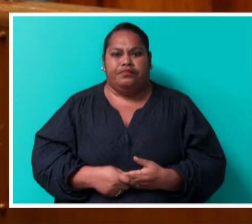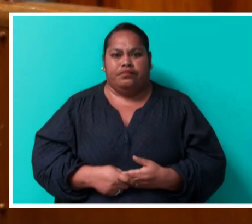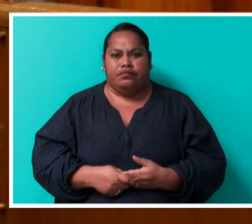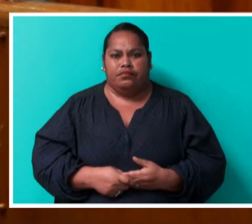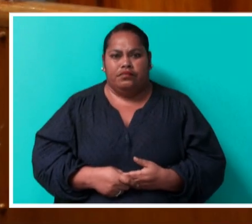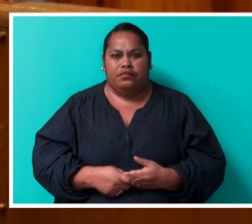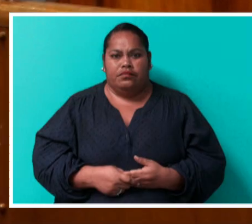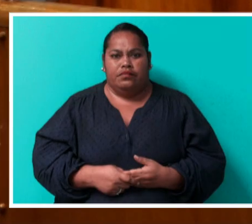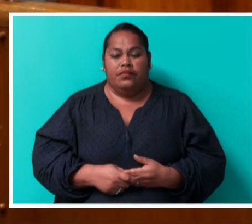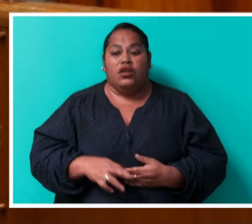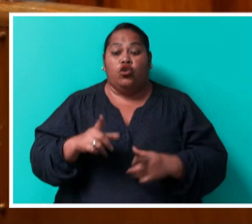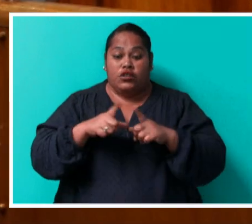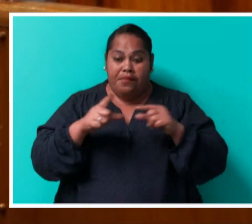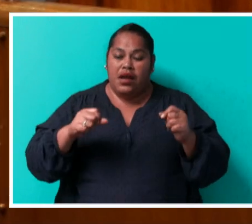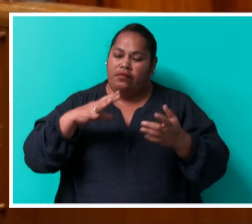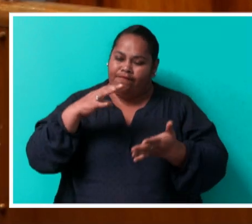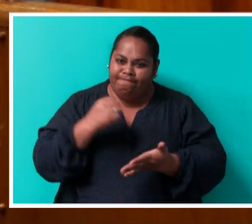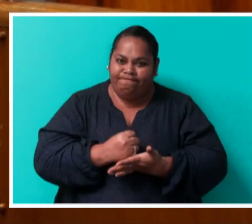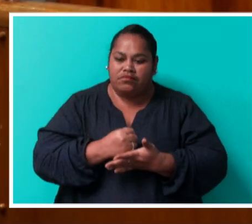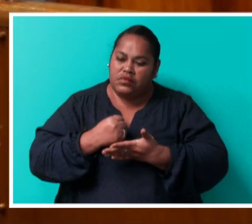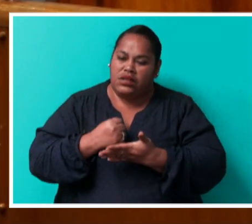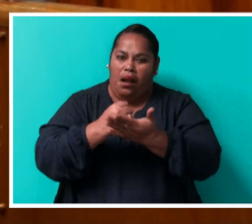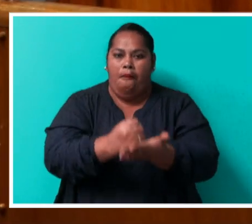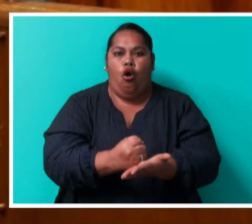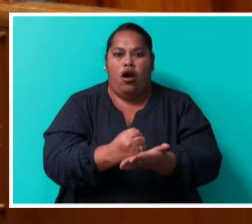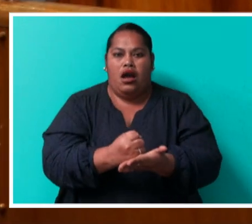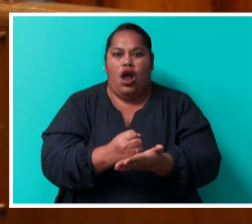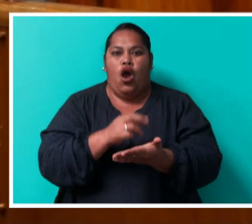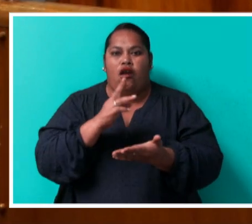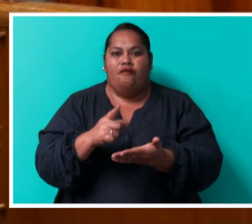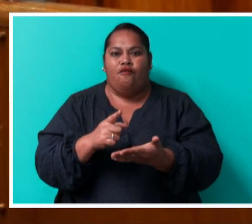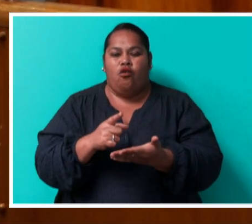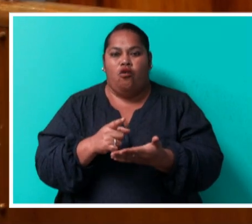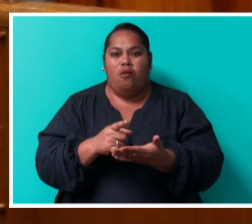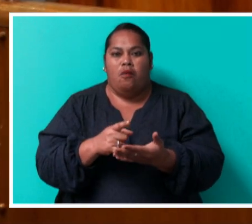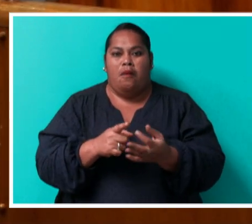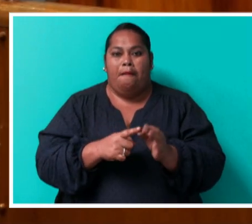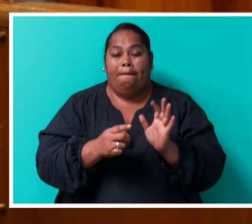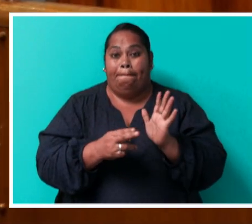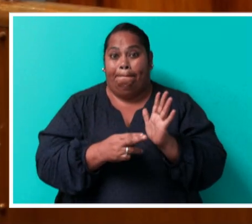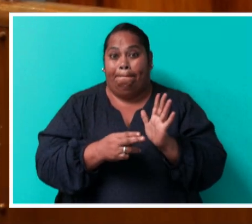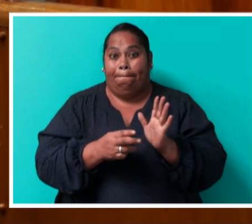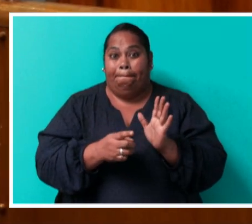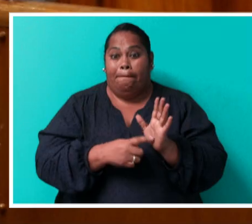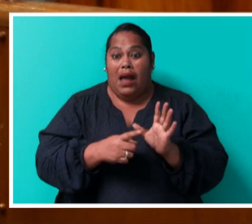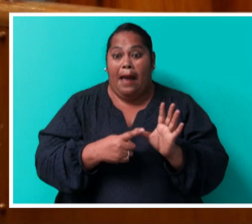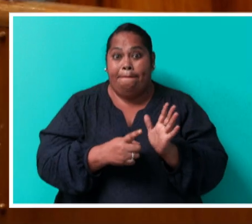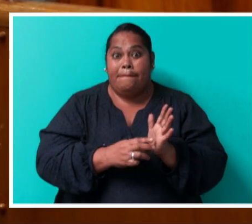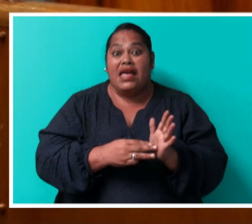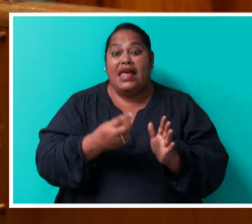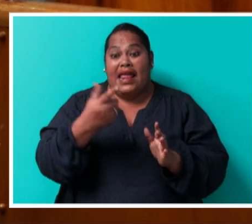Furthermore, Japan reaffirmed its support in preparation for PALM 11, scheduled to take place in